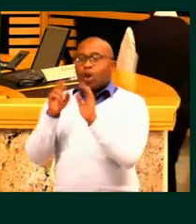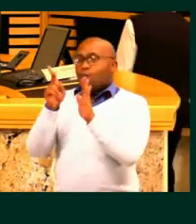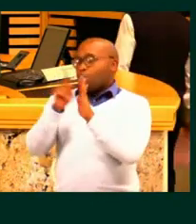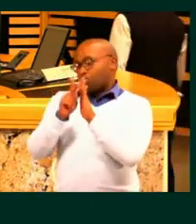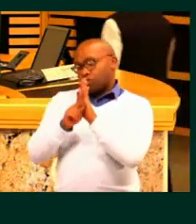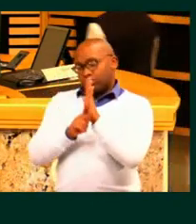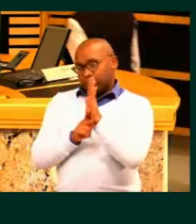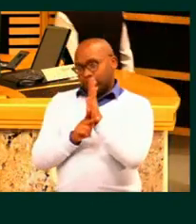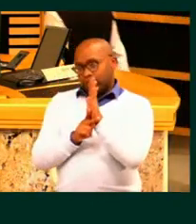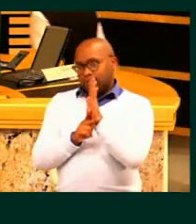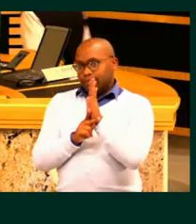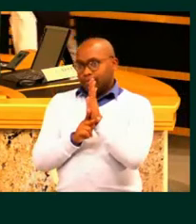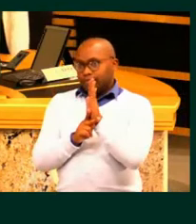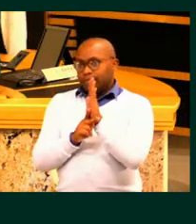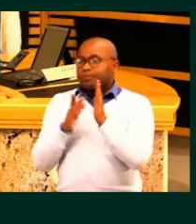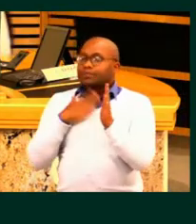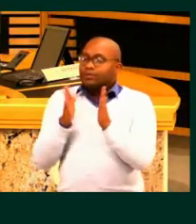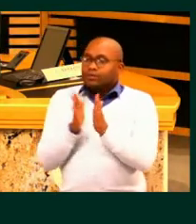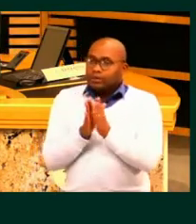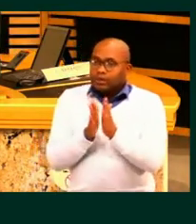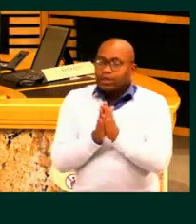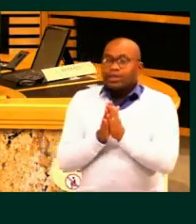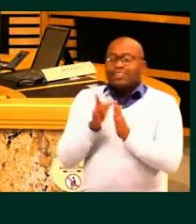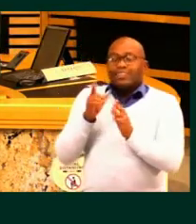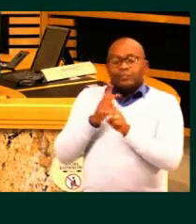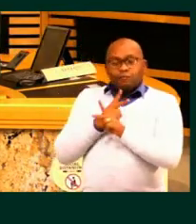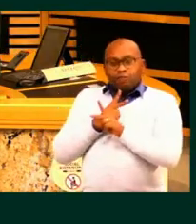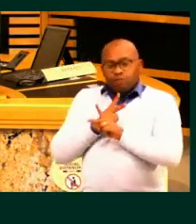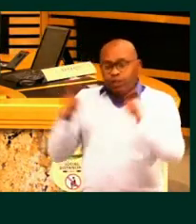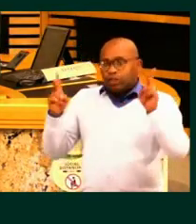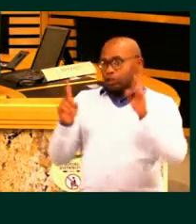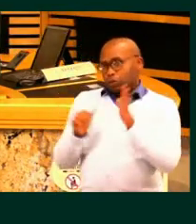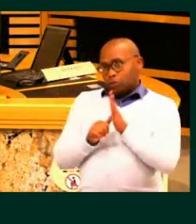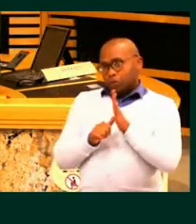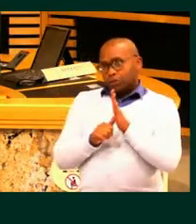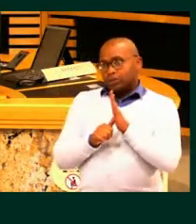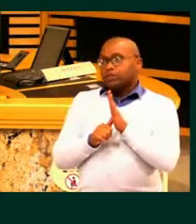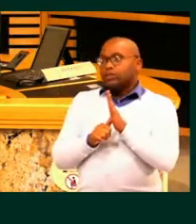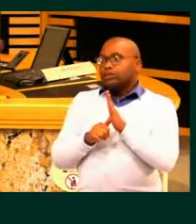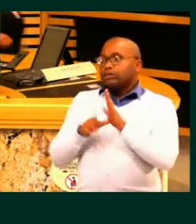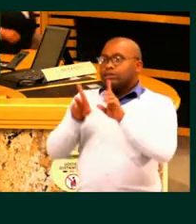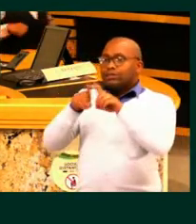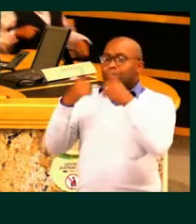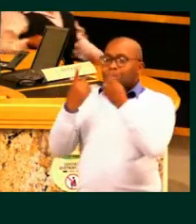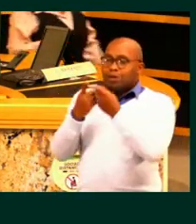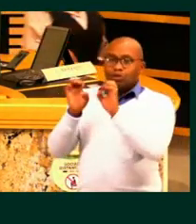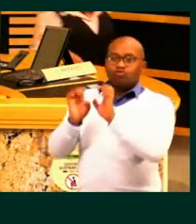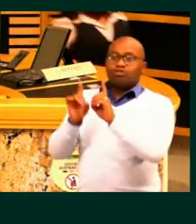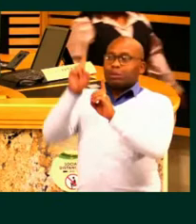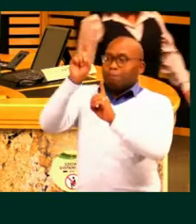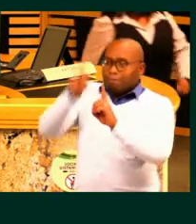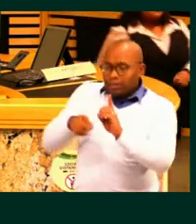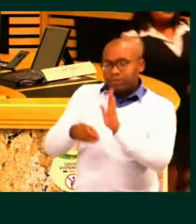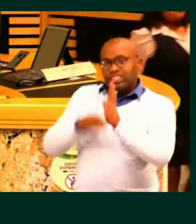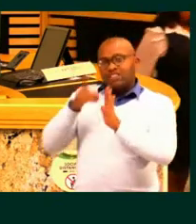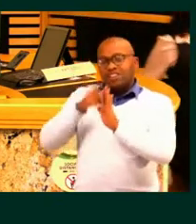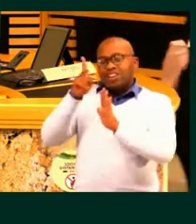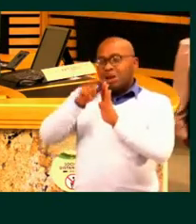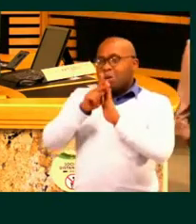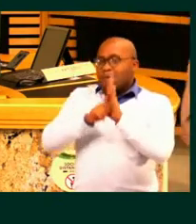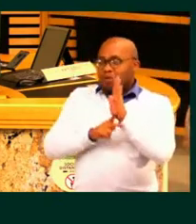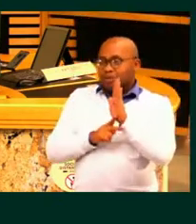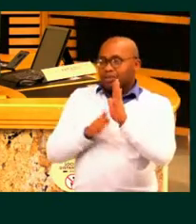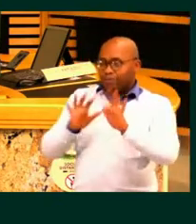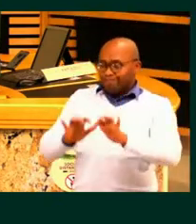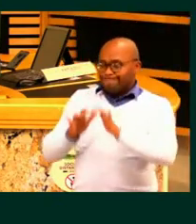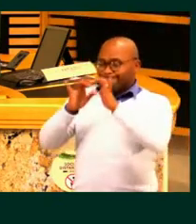necessary for our department to develop an appr appropriate sexual harassment policy which is suited to our Province the school environment